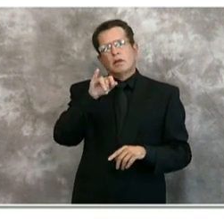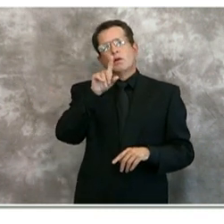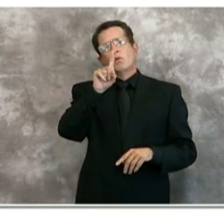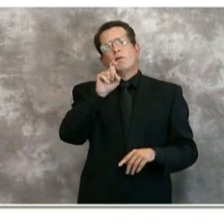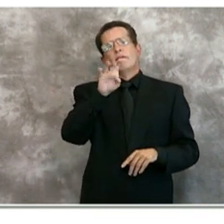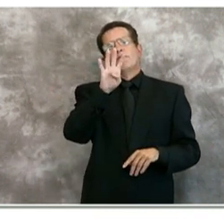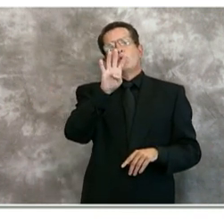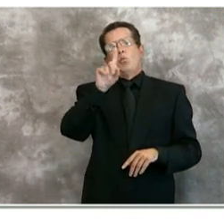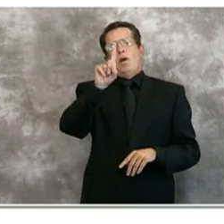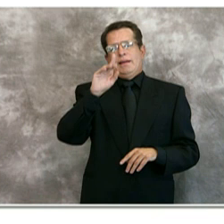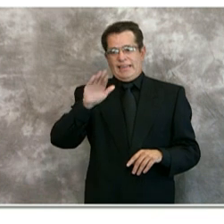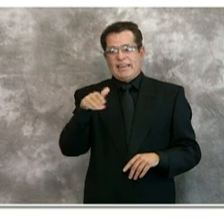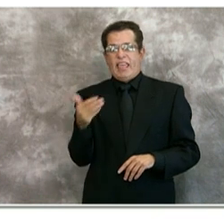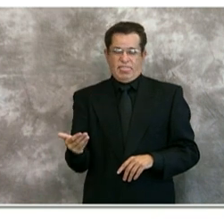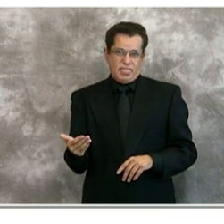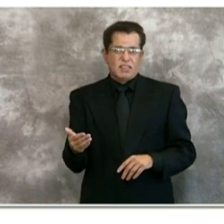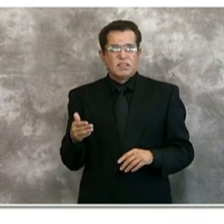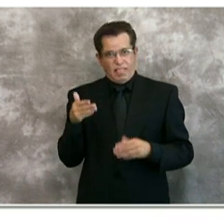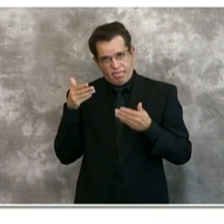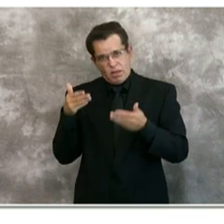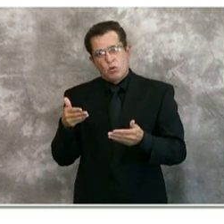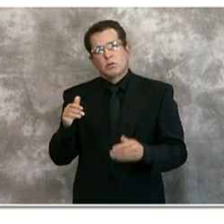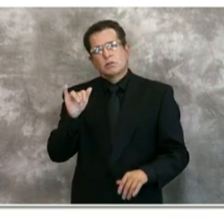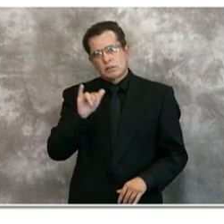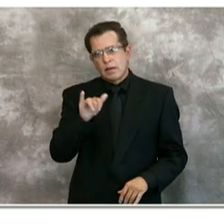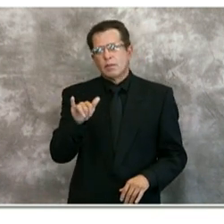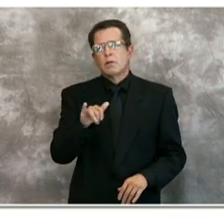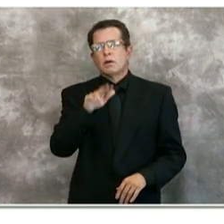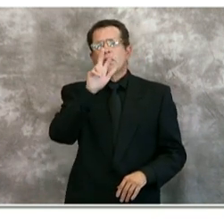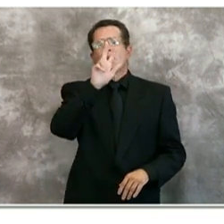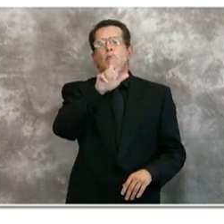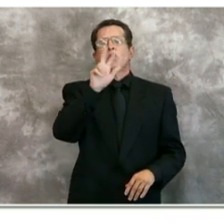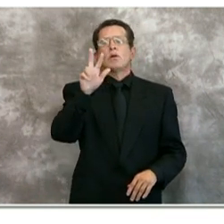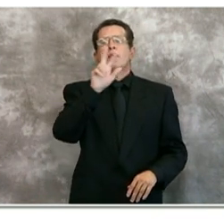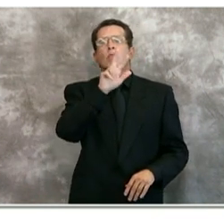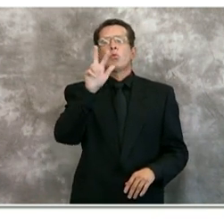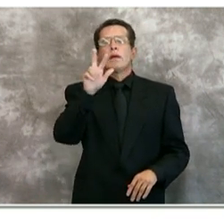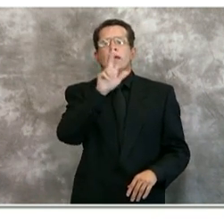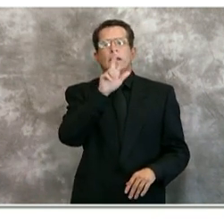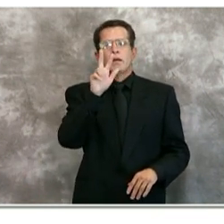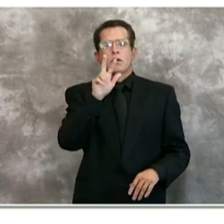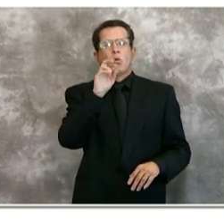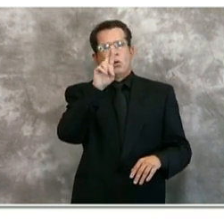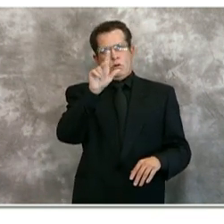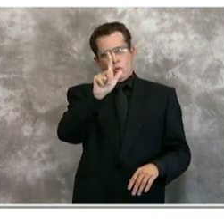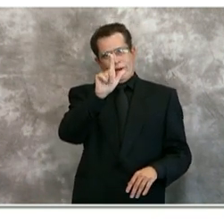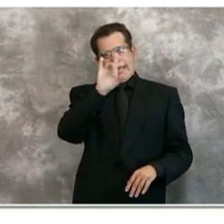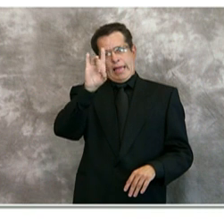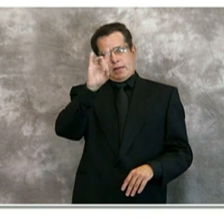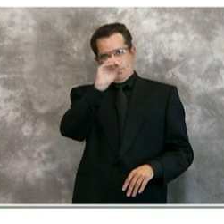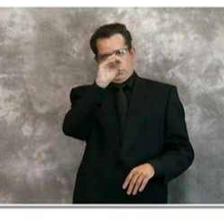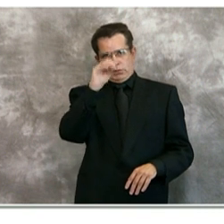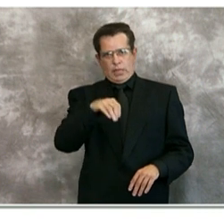141 deaths. 33 of the 119 active outbreaks, or 28%, are